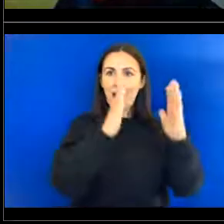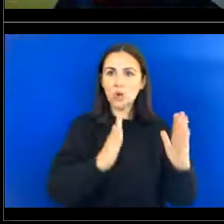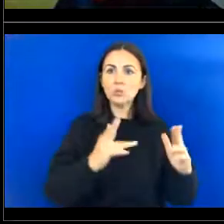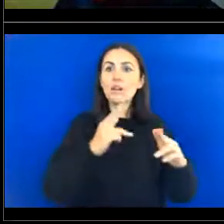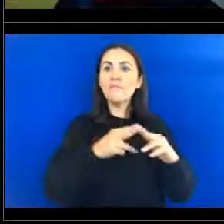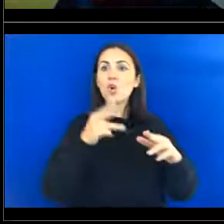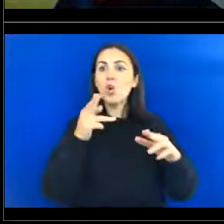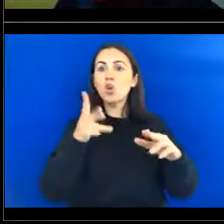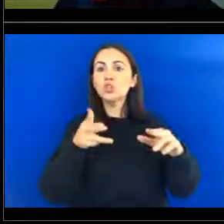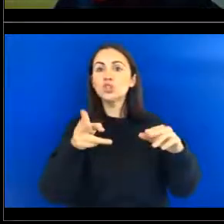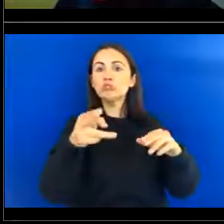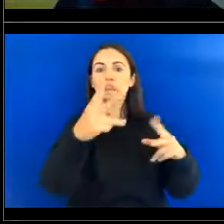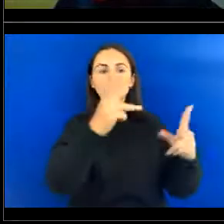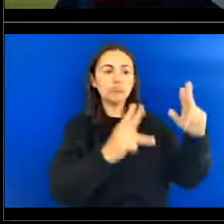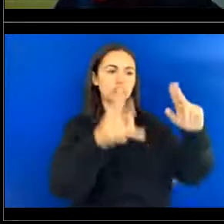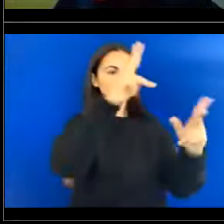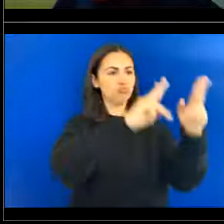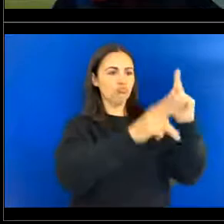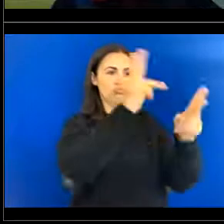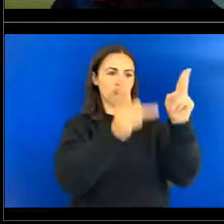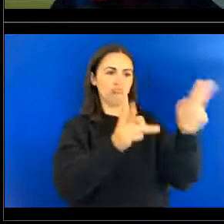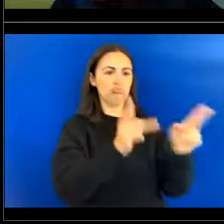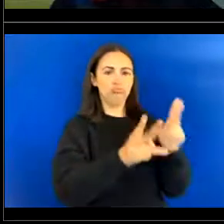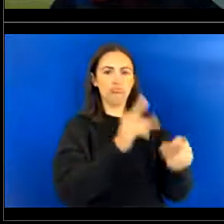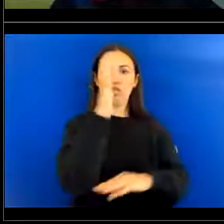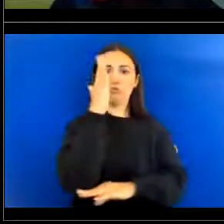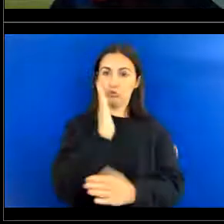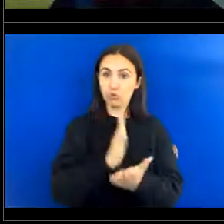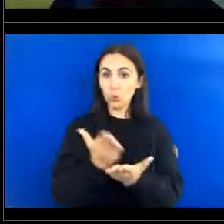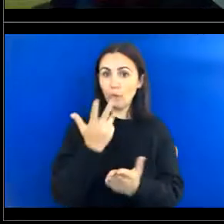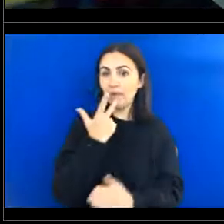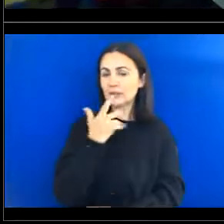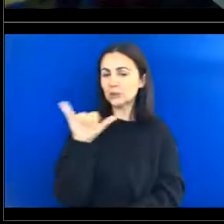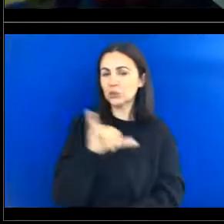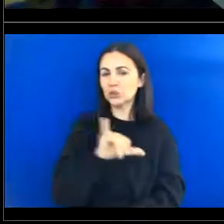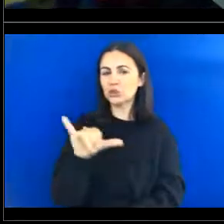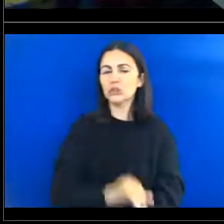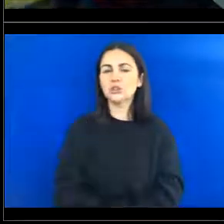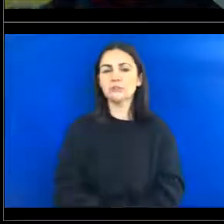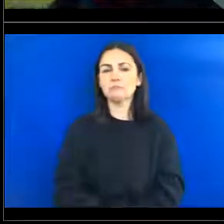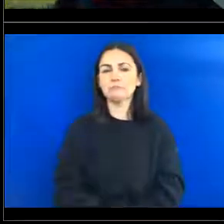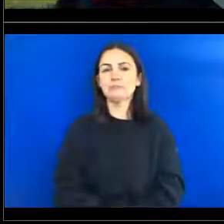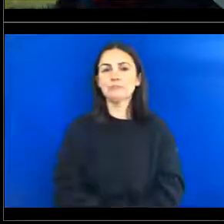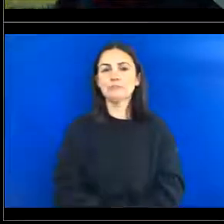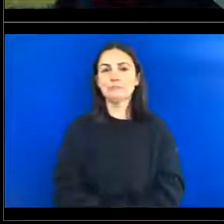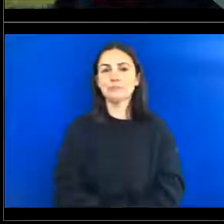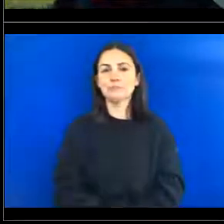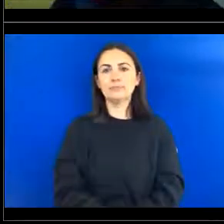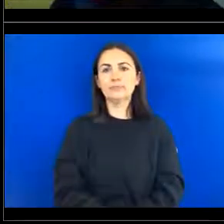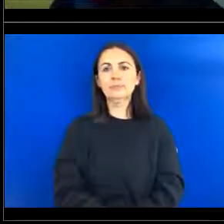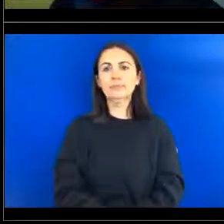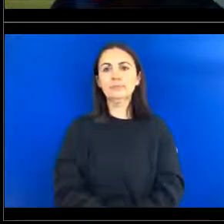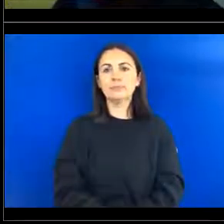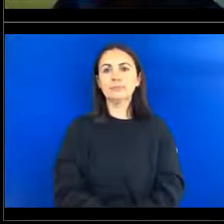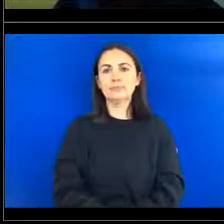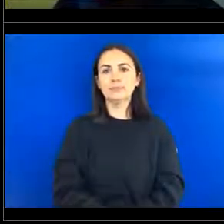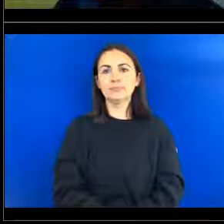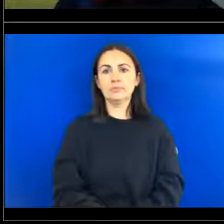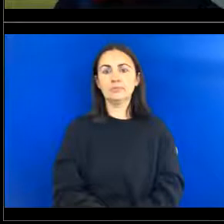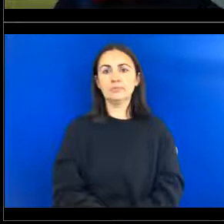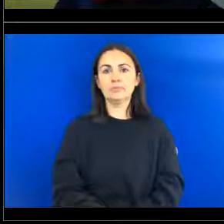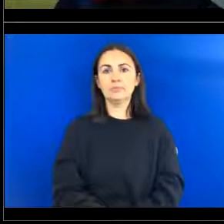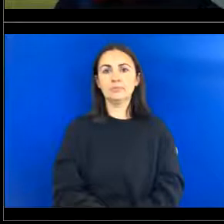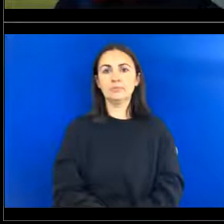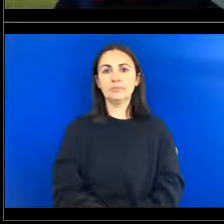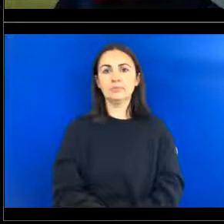trees. True or false? So just waiting for people to vote on this one